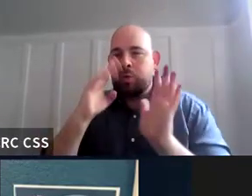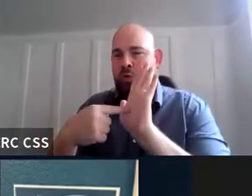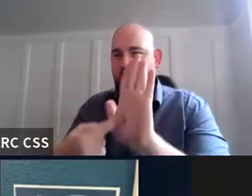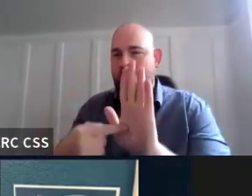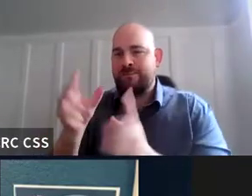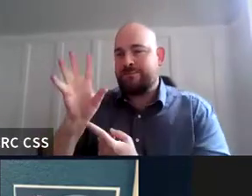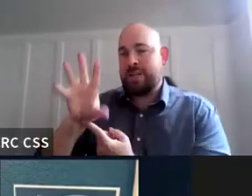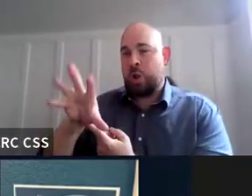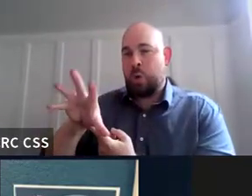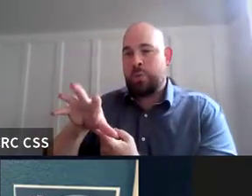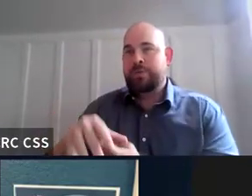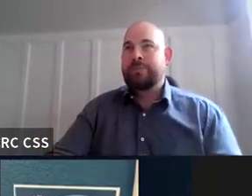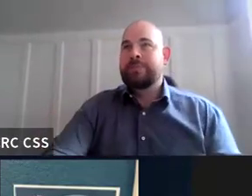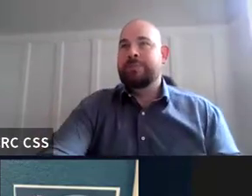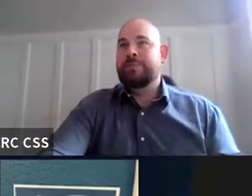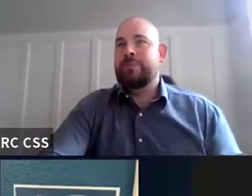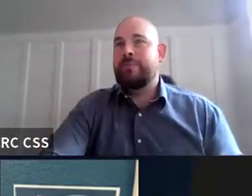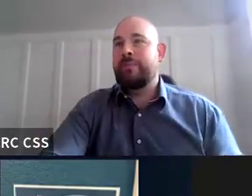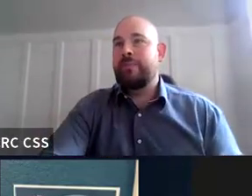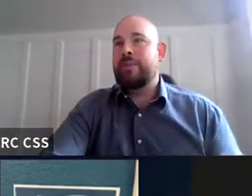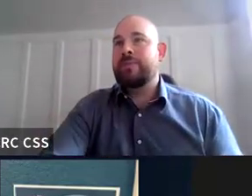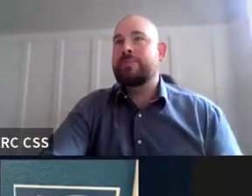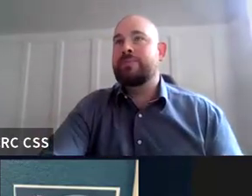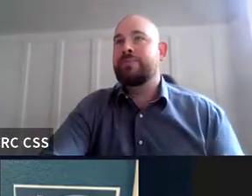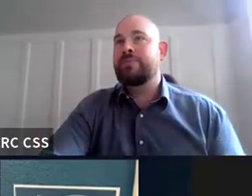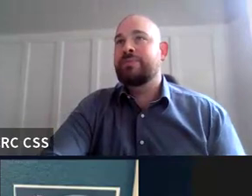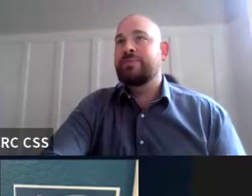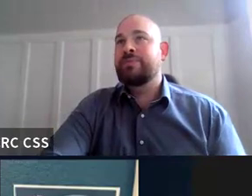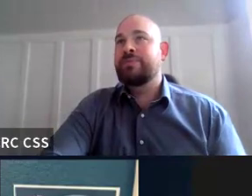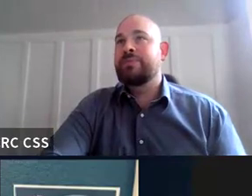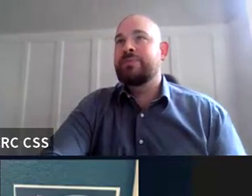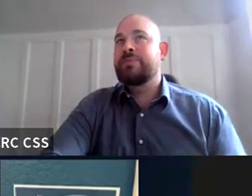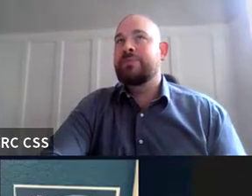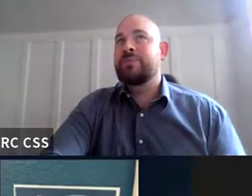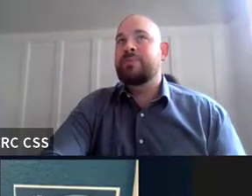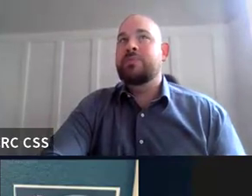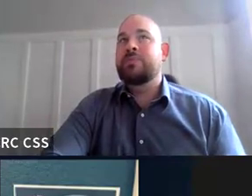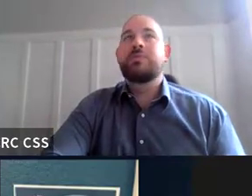light to flash inside the room. I do have a video of that to show you what that looks like.